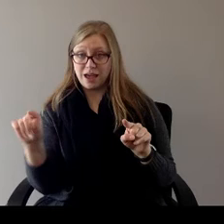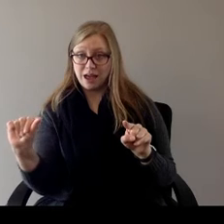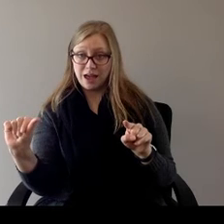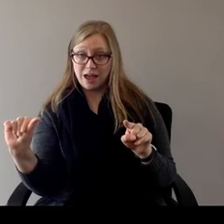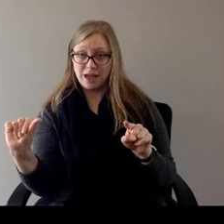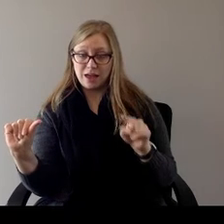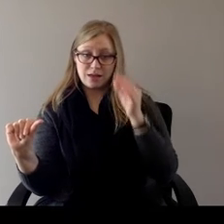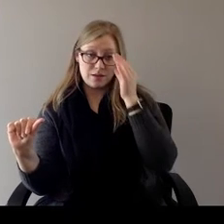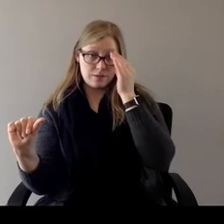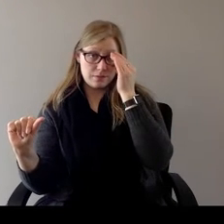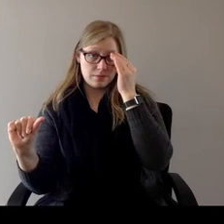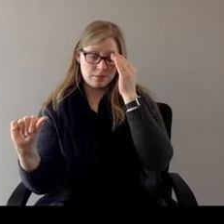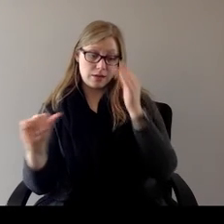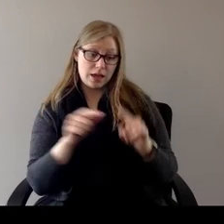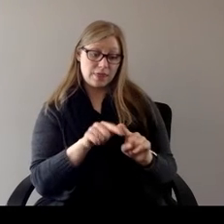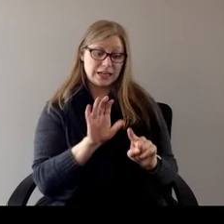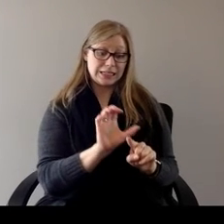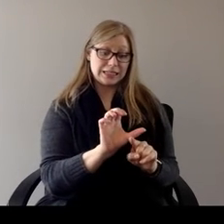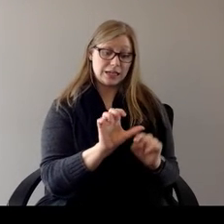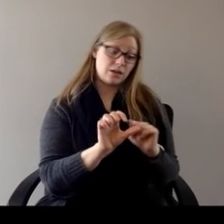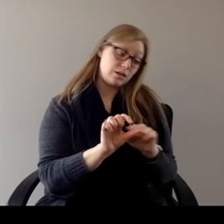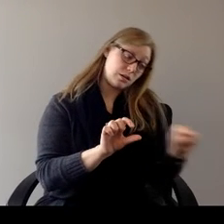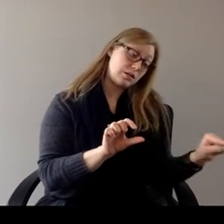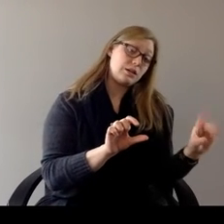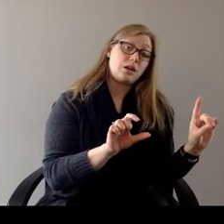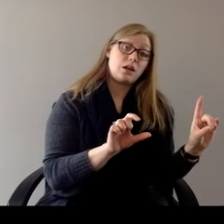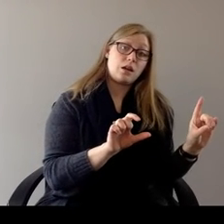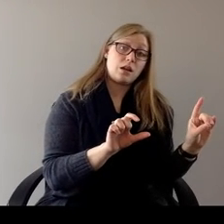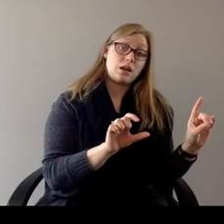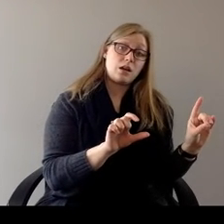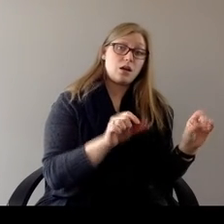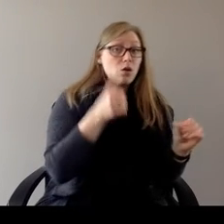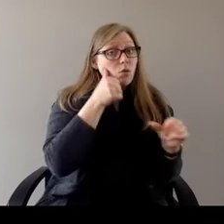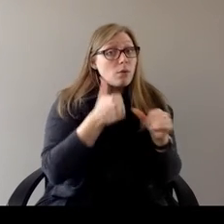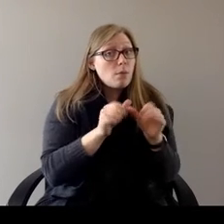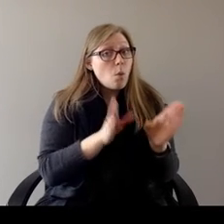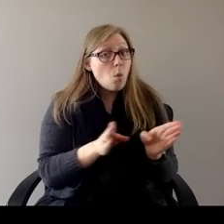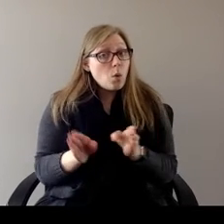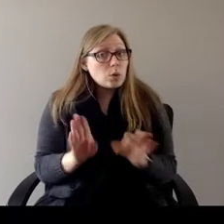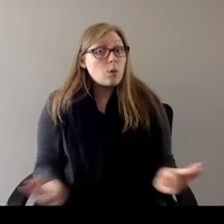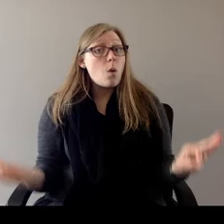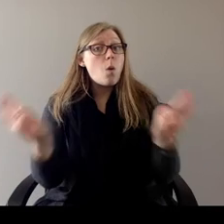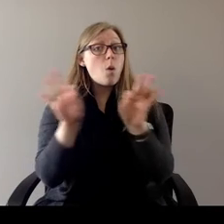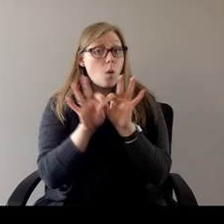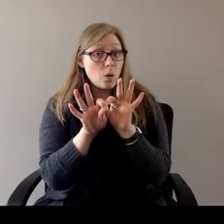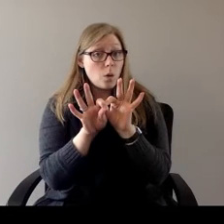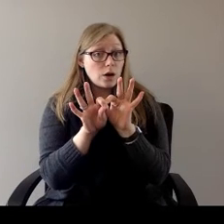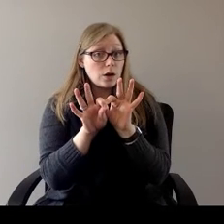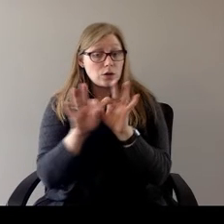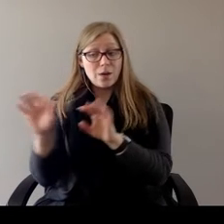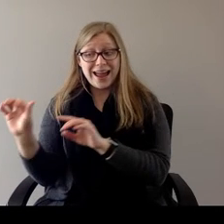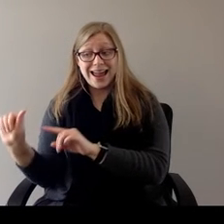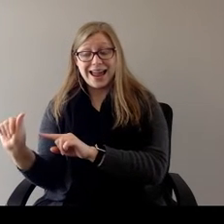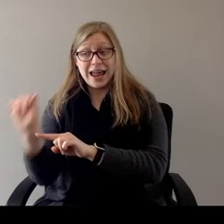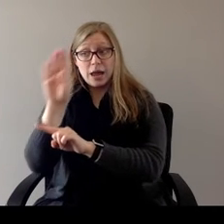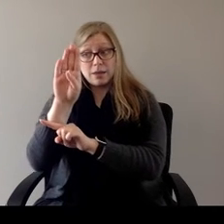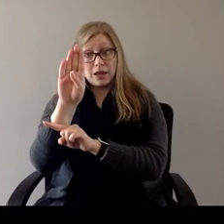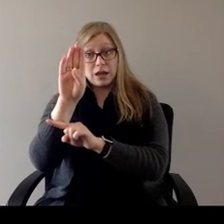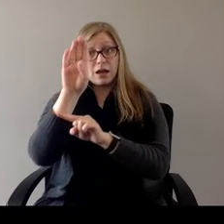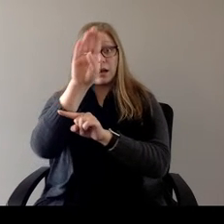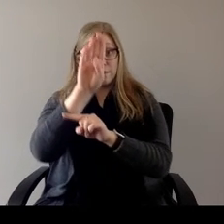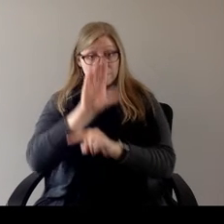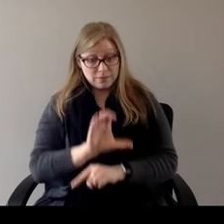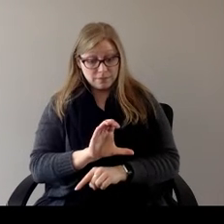CA and then CD. So remember, order is important. So we get AB, BC, and then it's